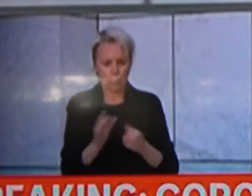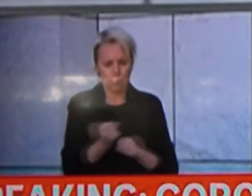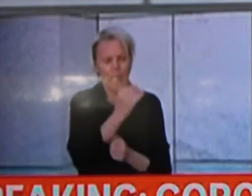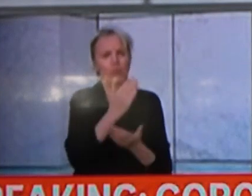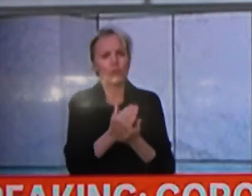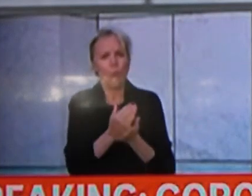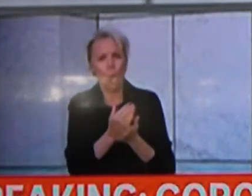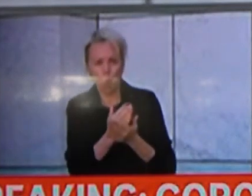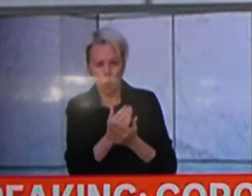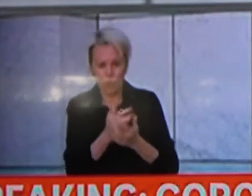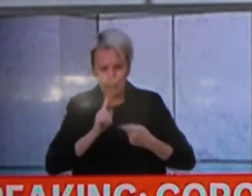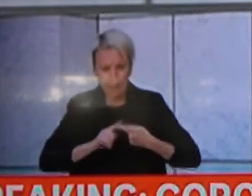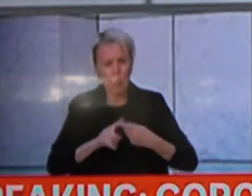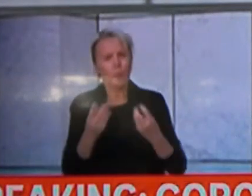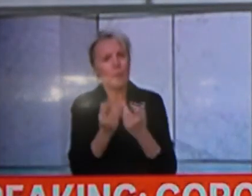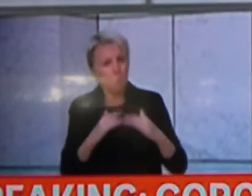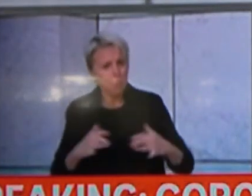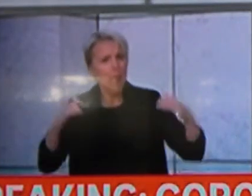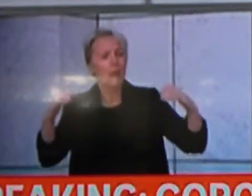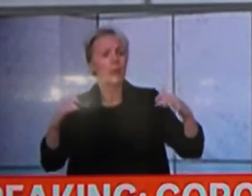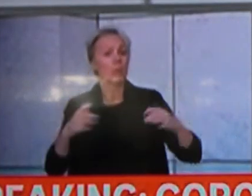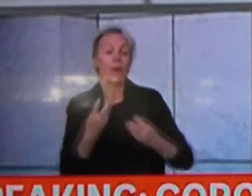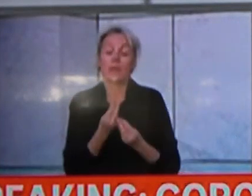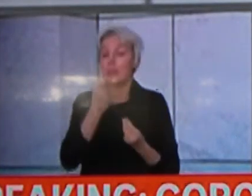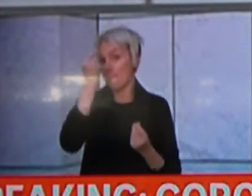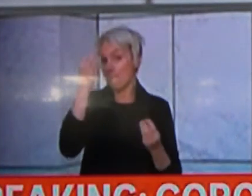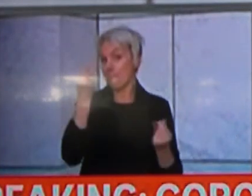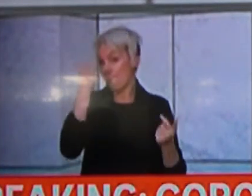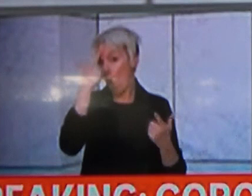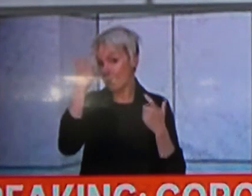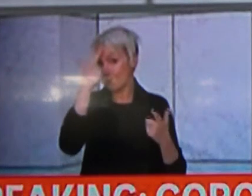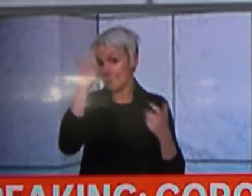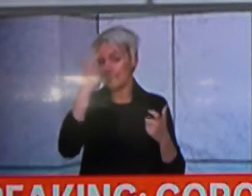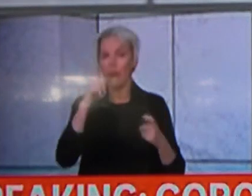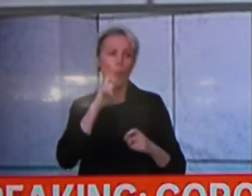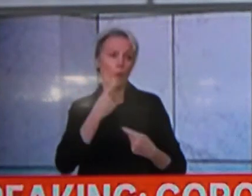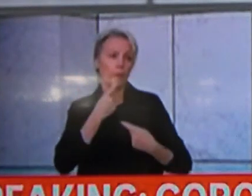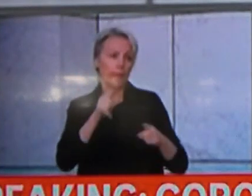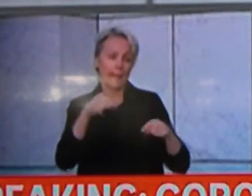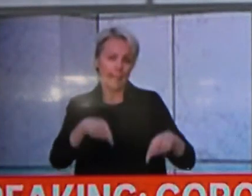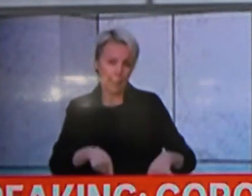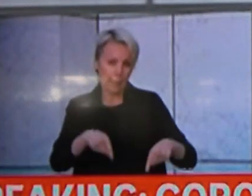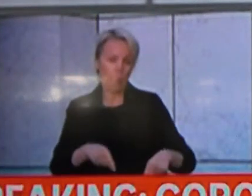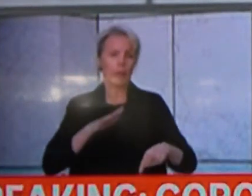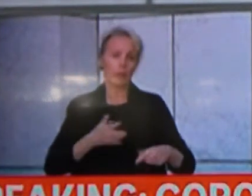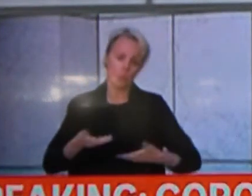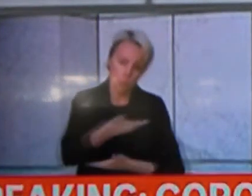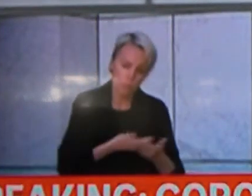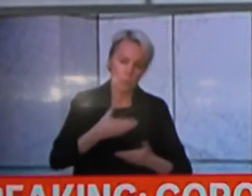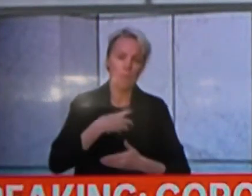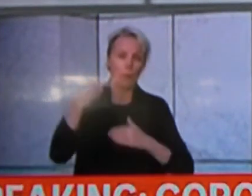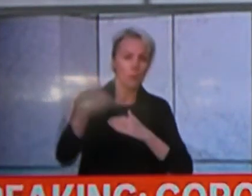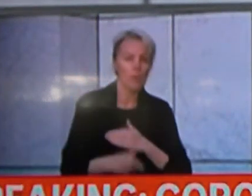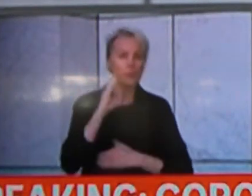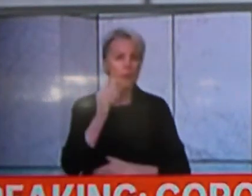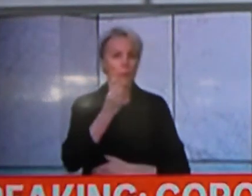in the months ahead. And we have some specific proposals which I don't propose to go into here because we intend to work those through. There have already been quite a